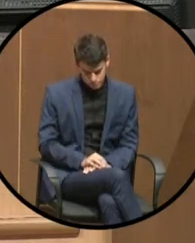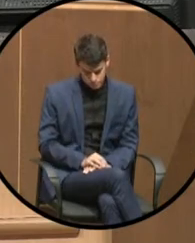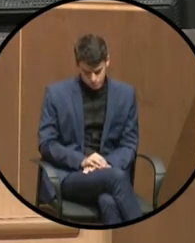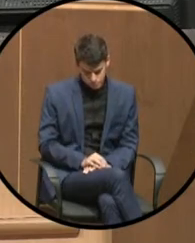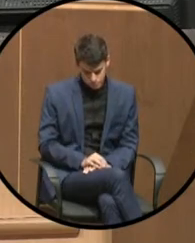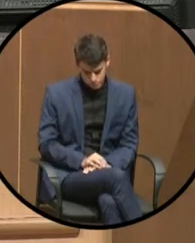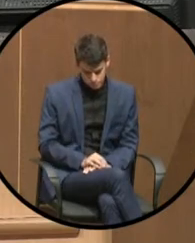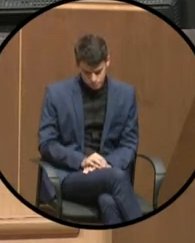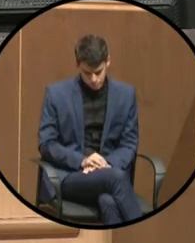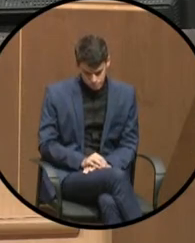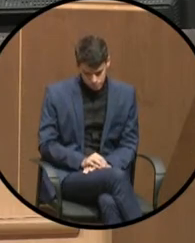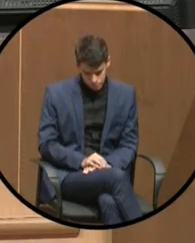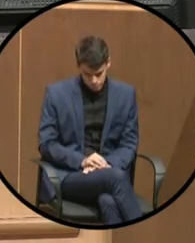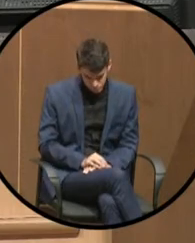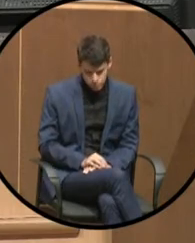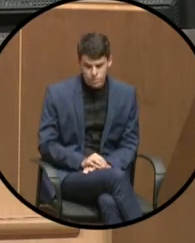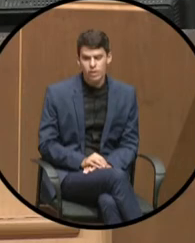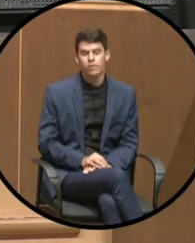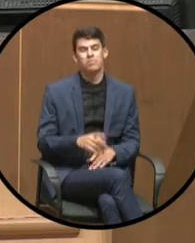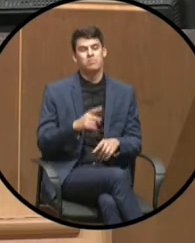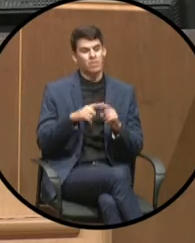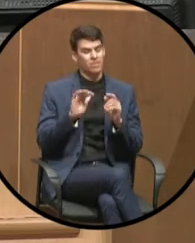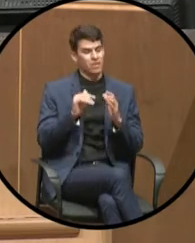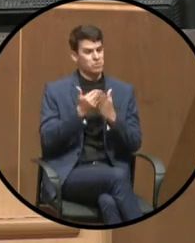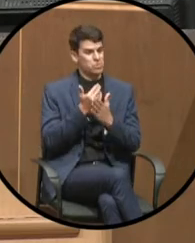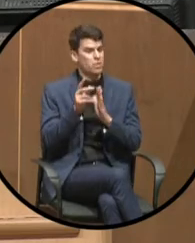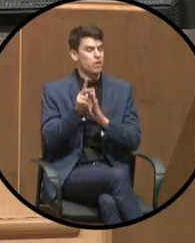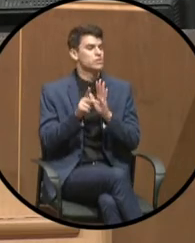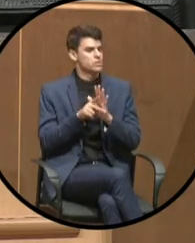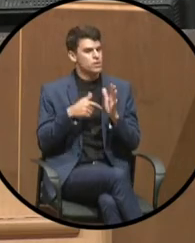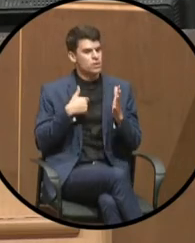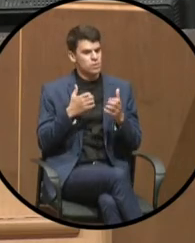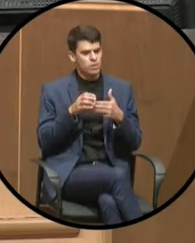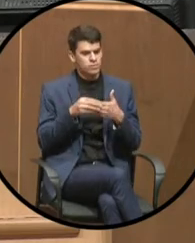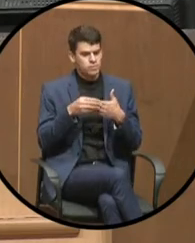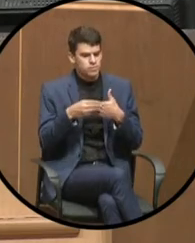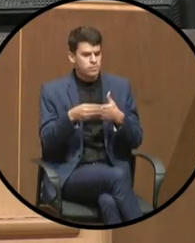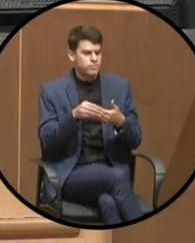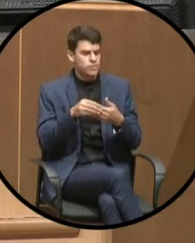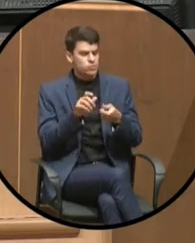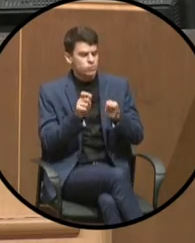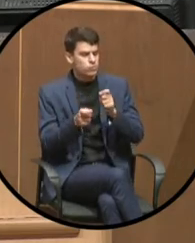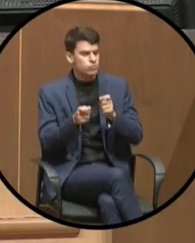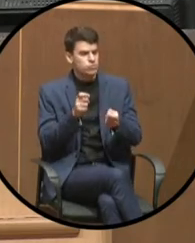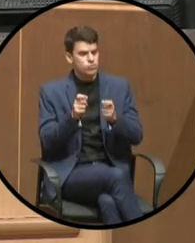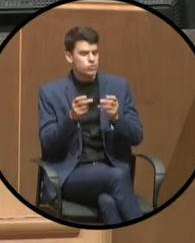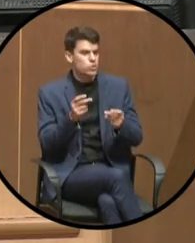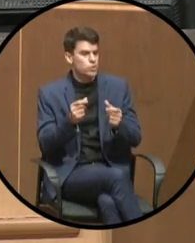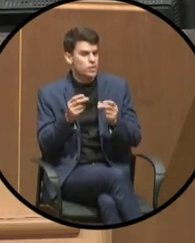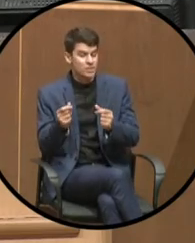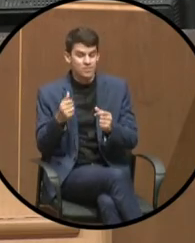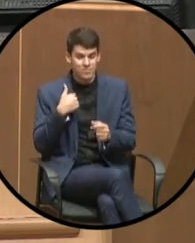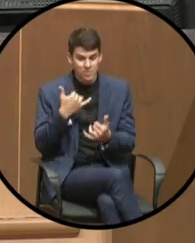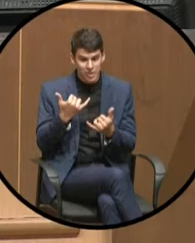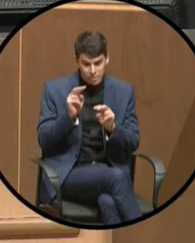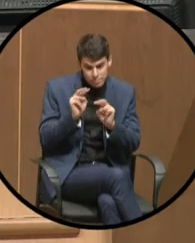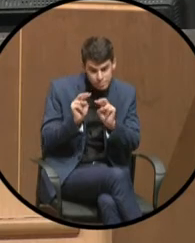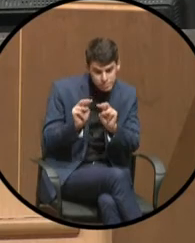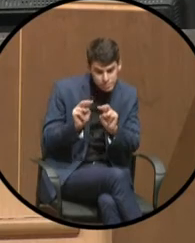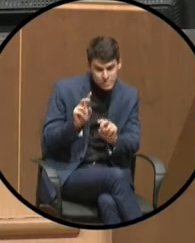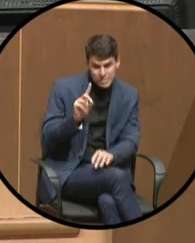to adapt quickly. As I see the Delta variant, I know we all are. We're watching carefully to